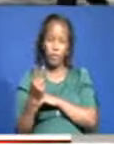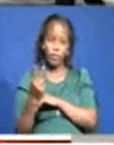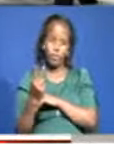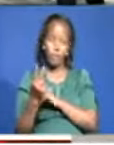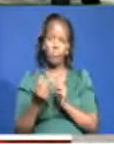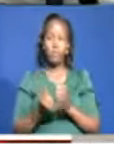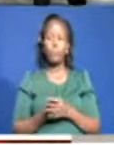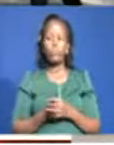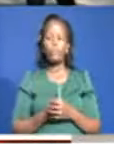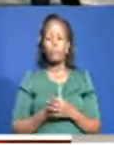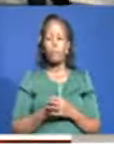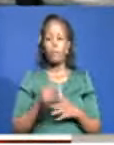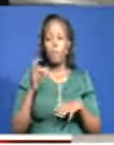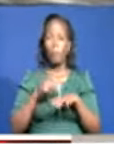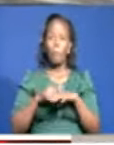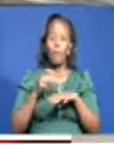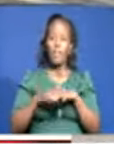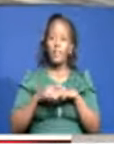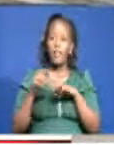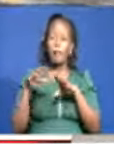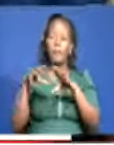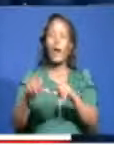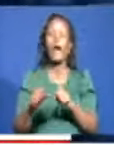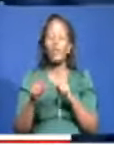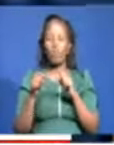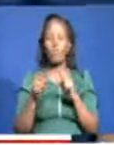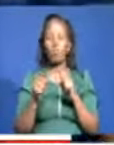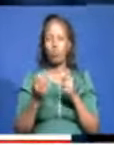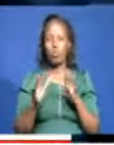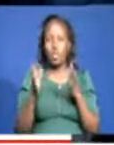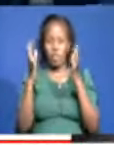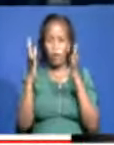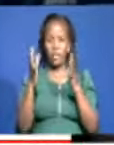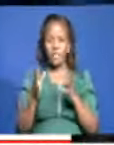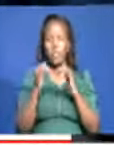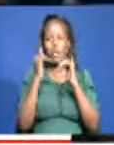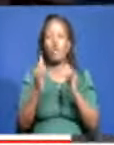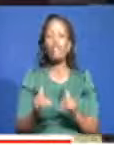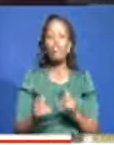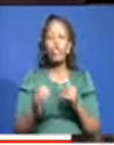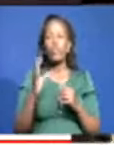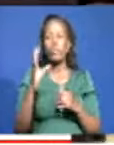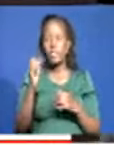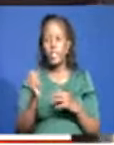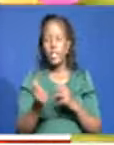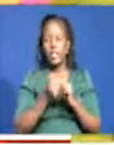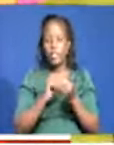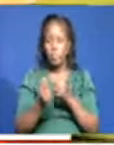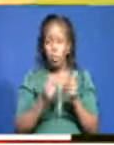Speaking after handing over ceremony, new Sports Cabinet Secretary Ababu Namwamba promised to work without